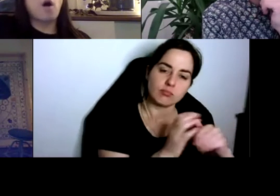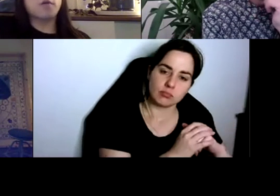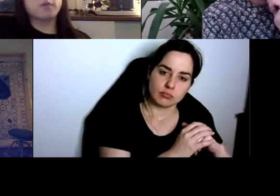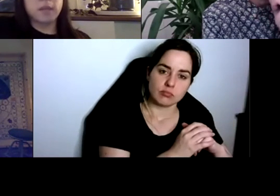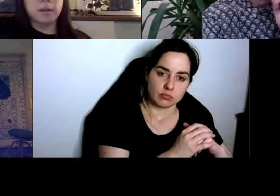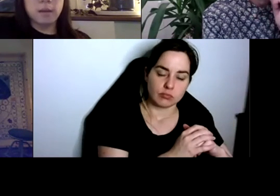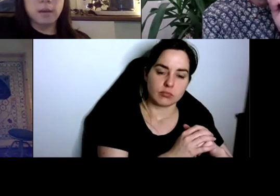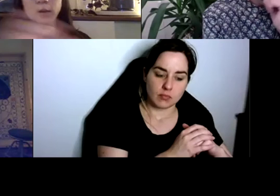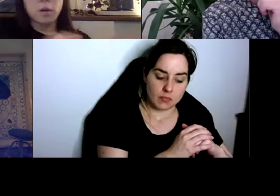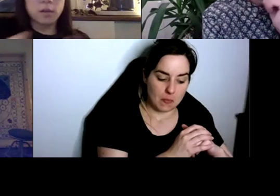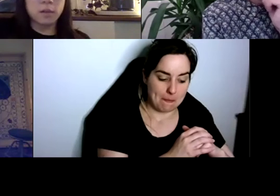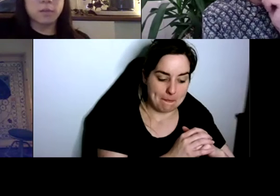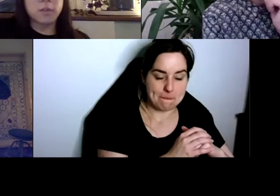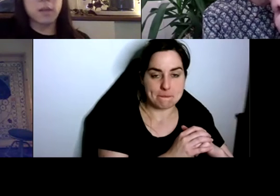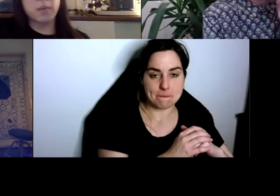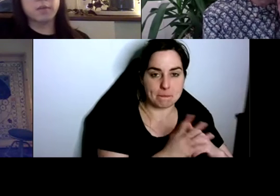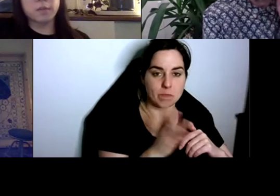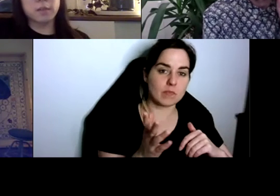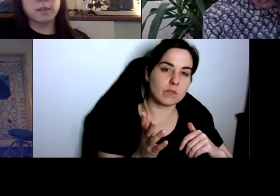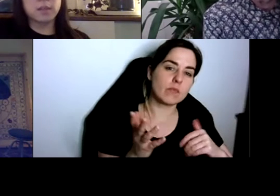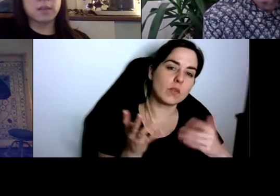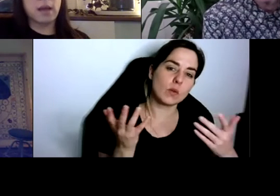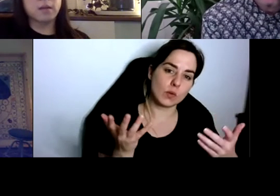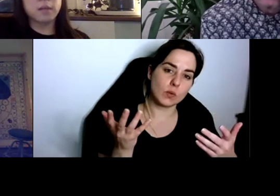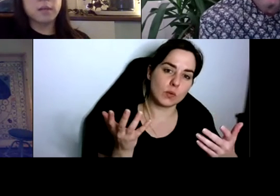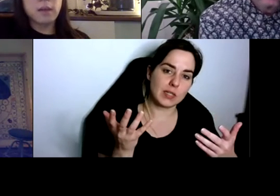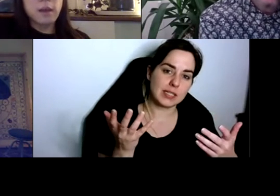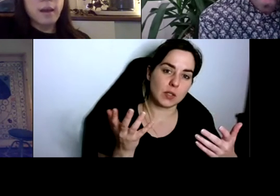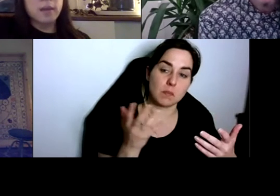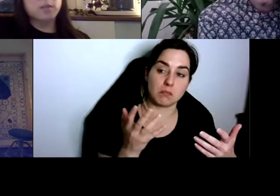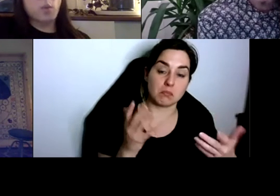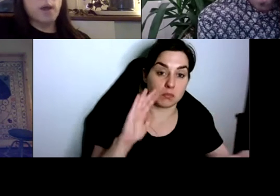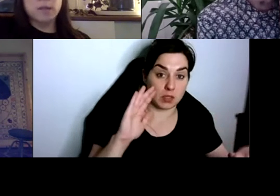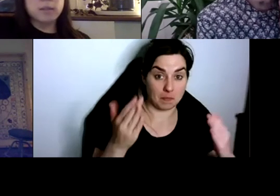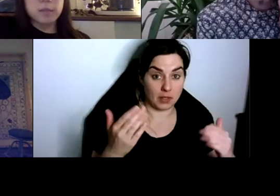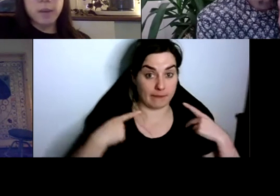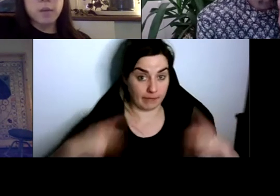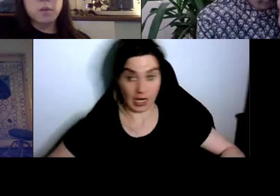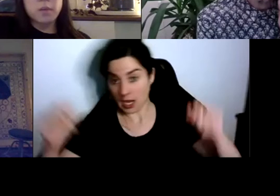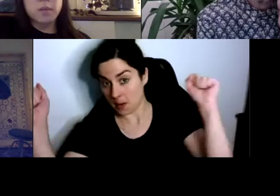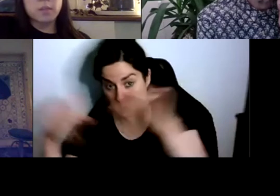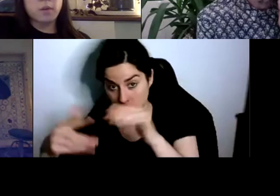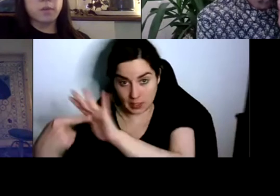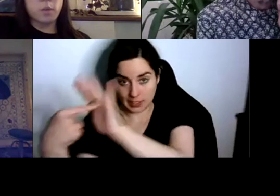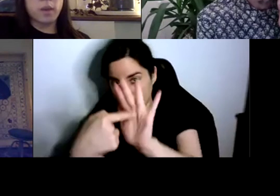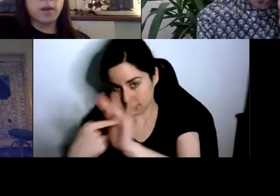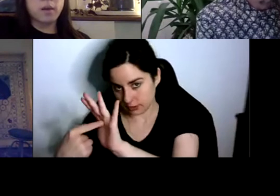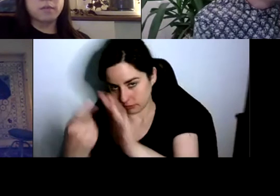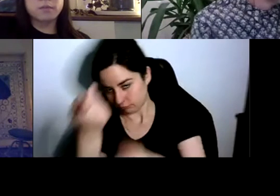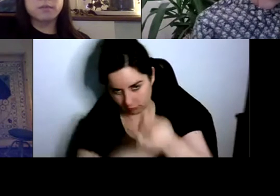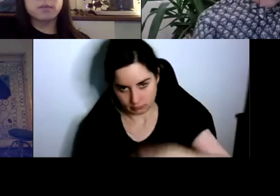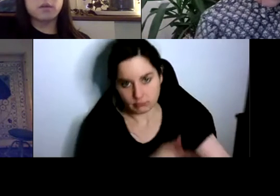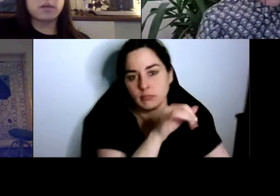an offering, an alternative to coming physically into the gallery. And while it's by no means a perfect way